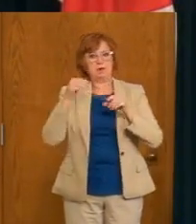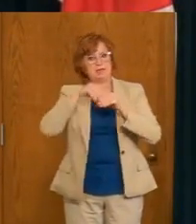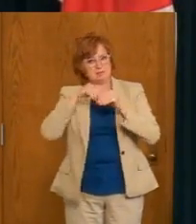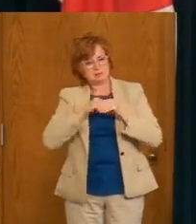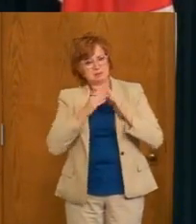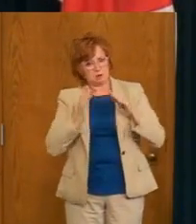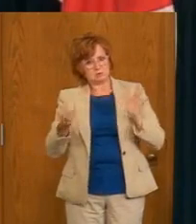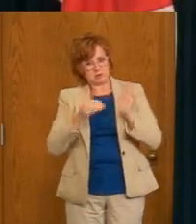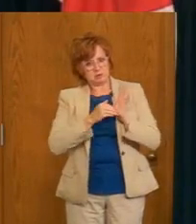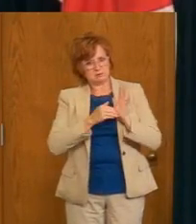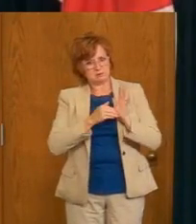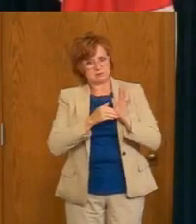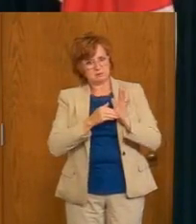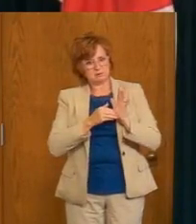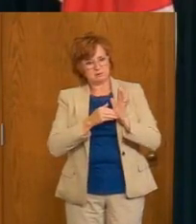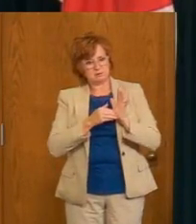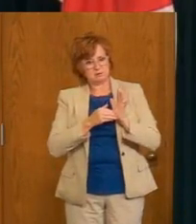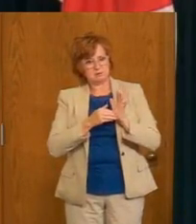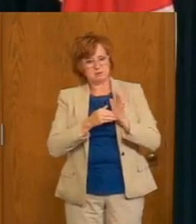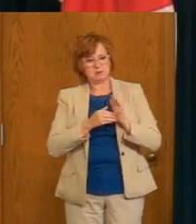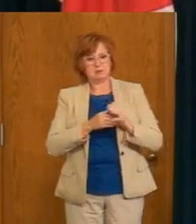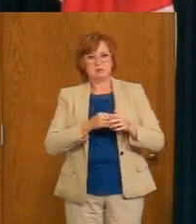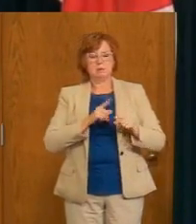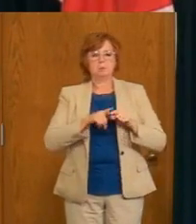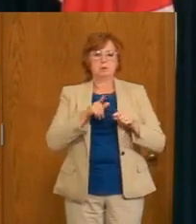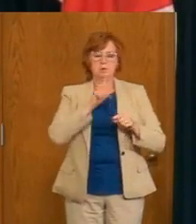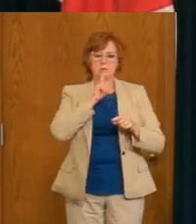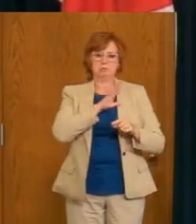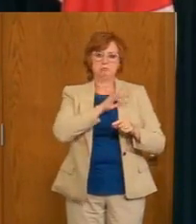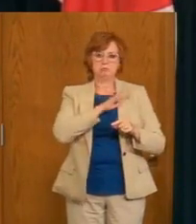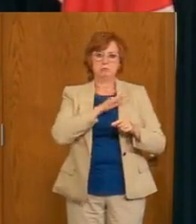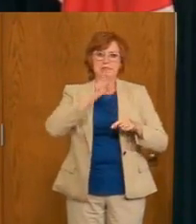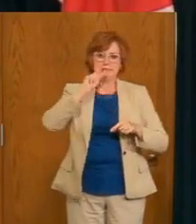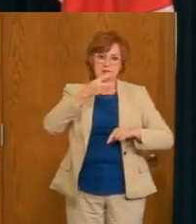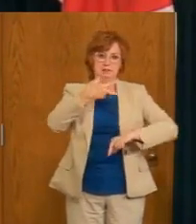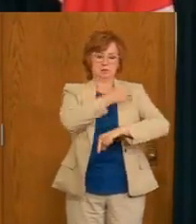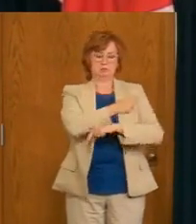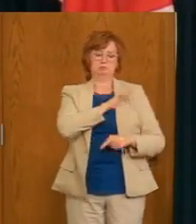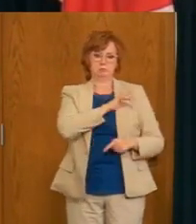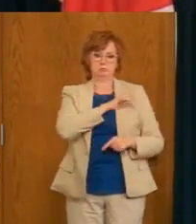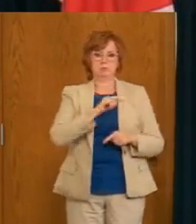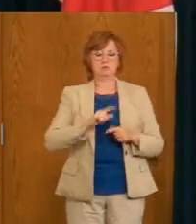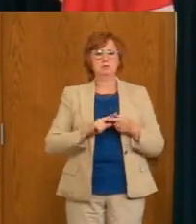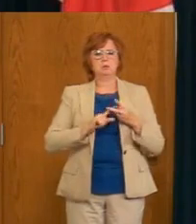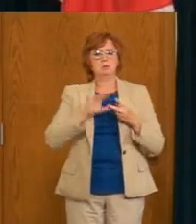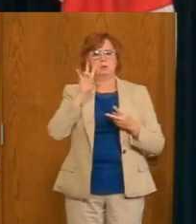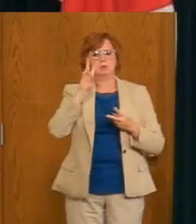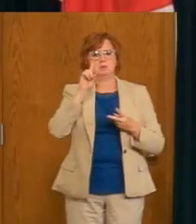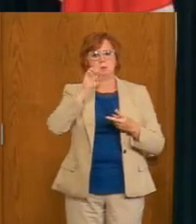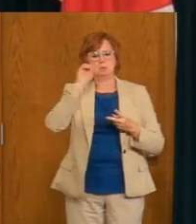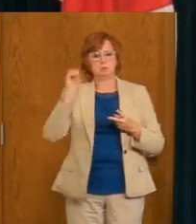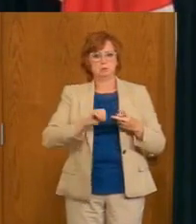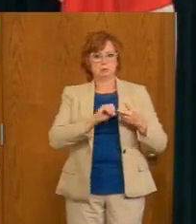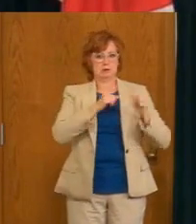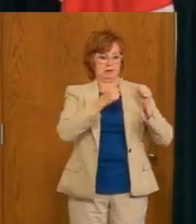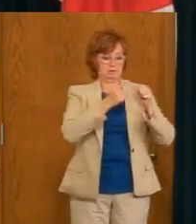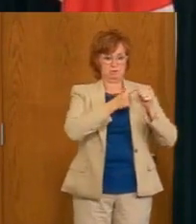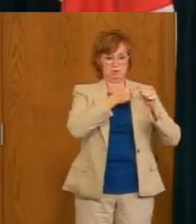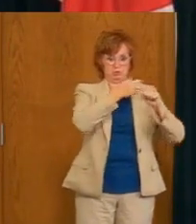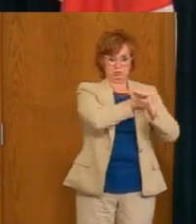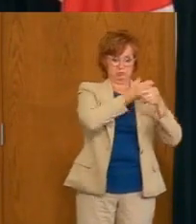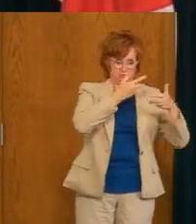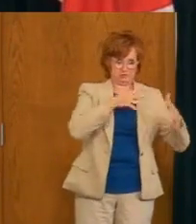transmission is happening. For example, even in large urban centers, it's likely that there'll be transmission events in younger people who may more